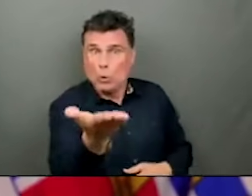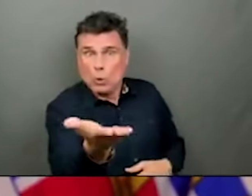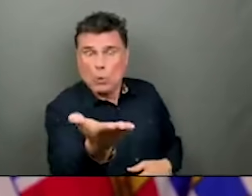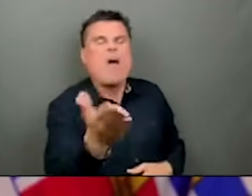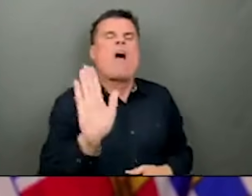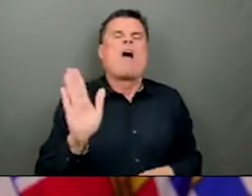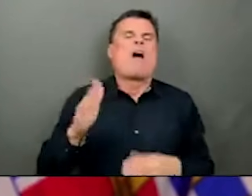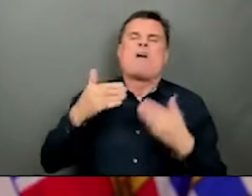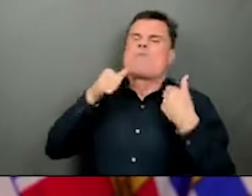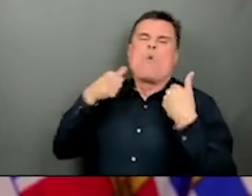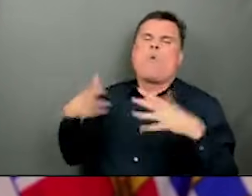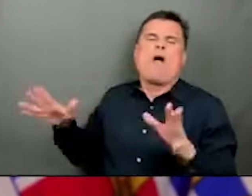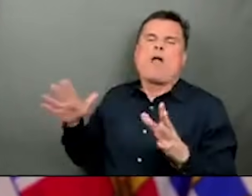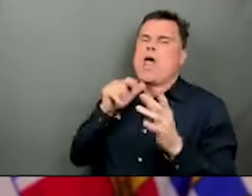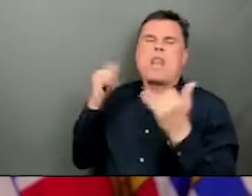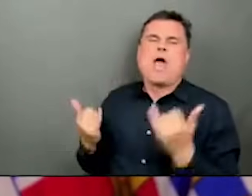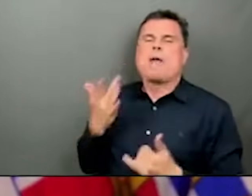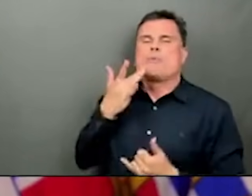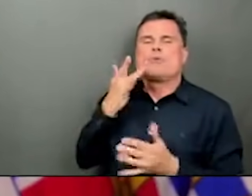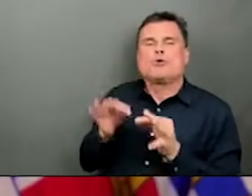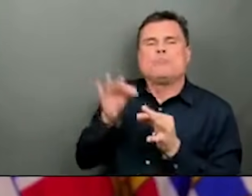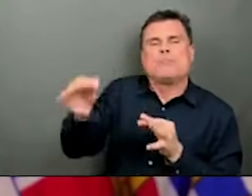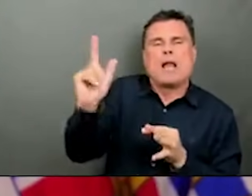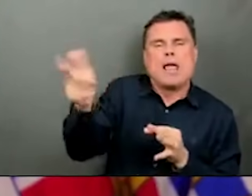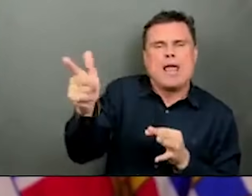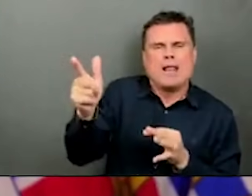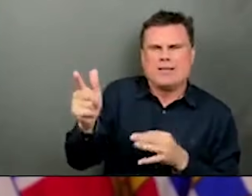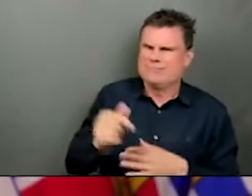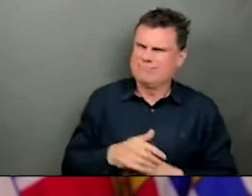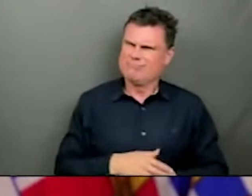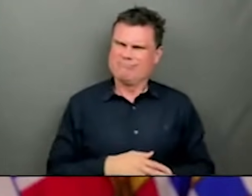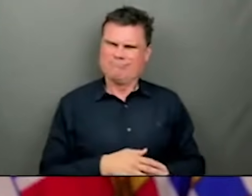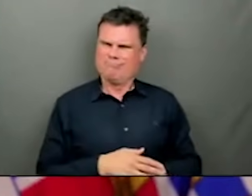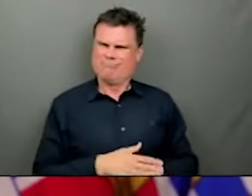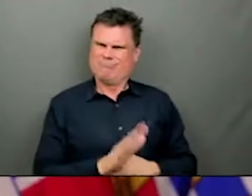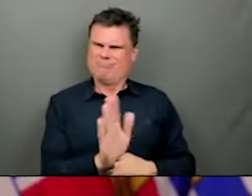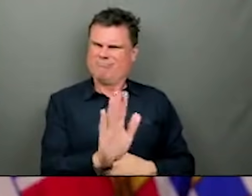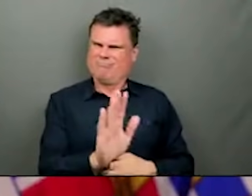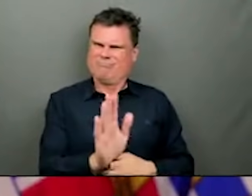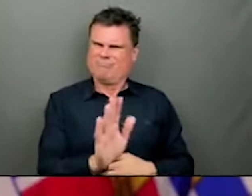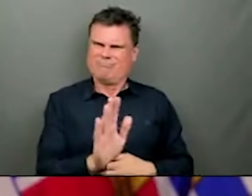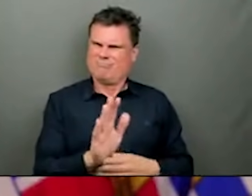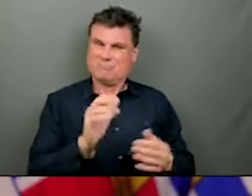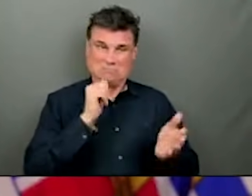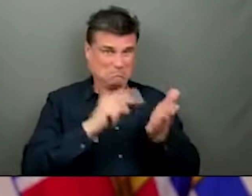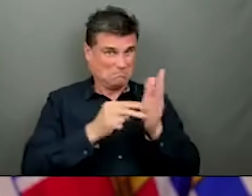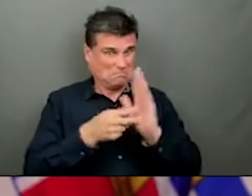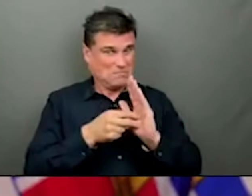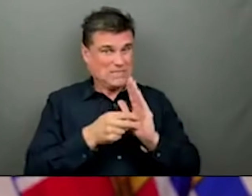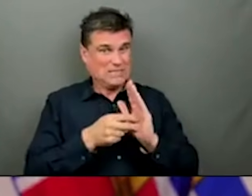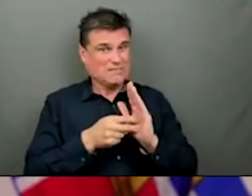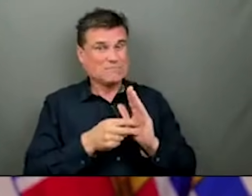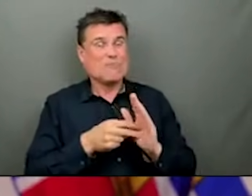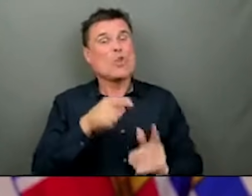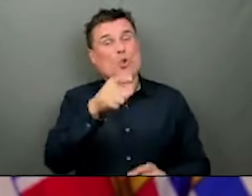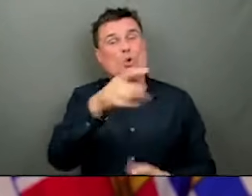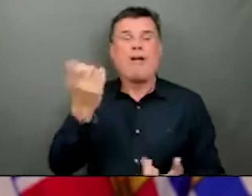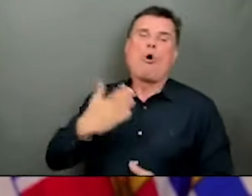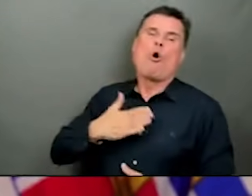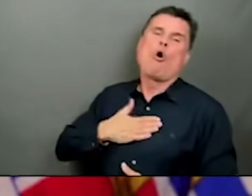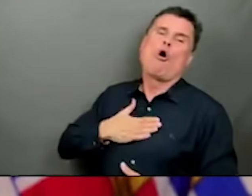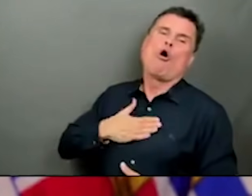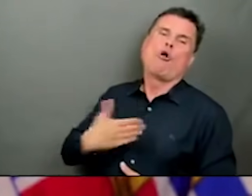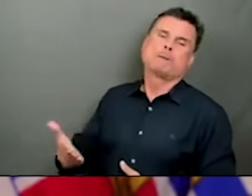you're protecting yourself and those around you. Where we've had the vaccine available for younger people, and that's why